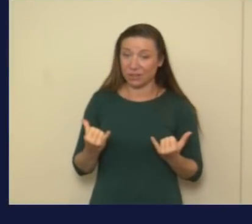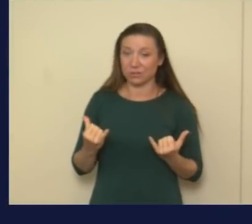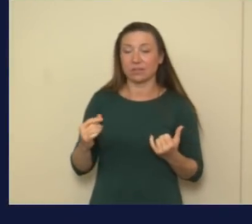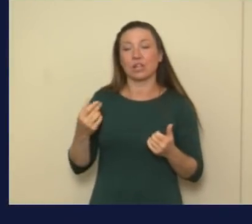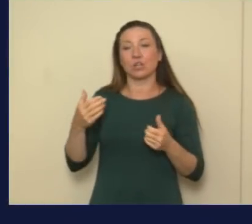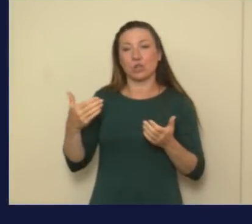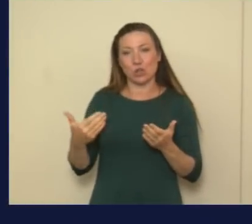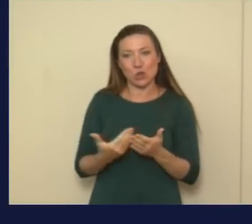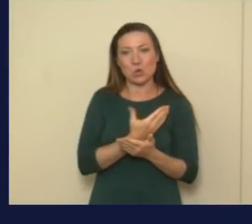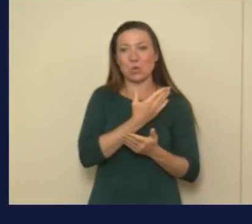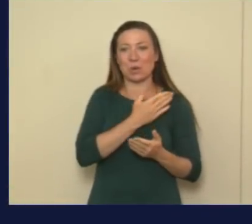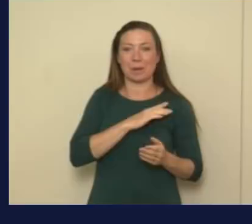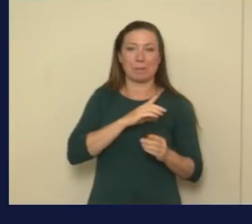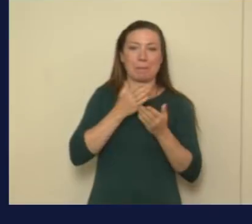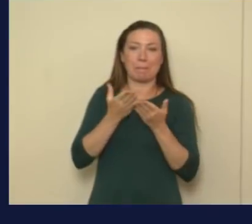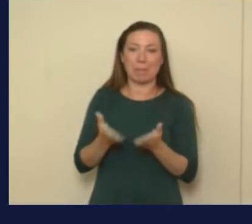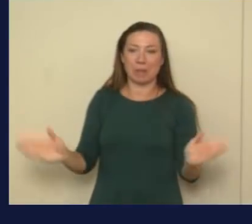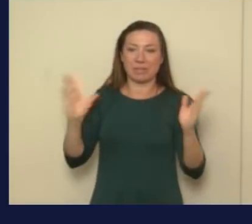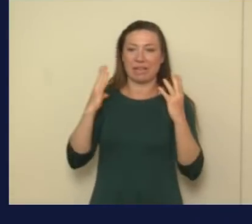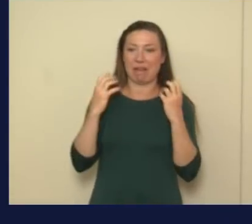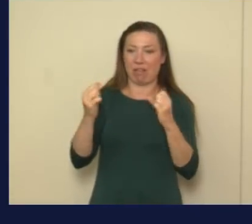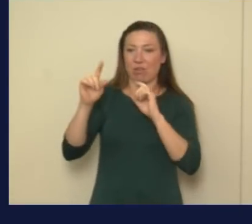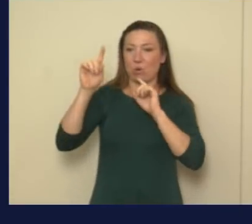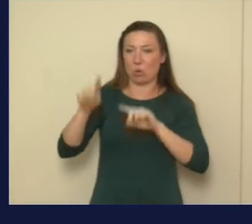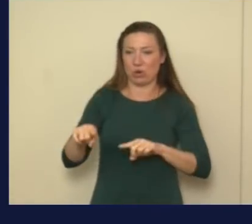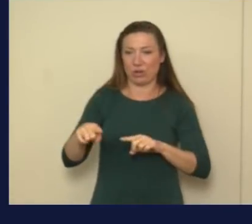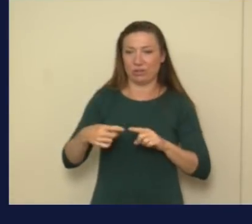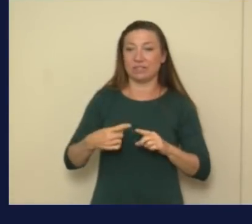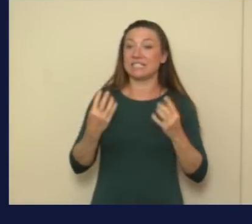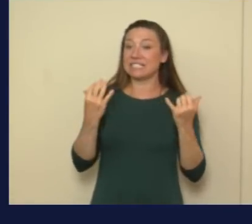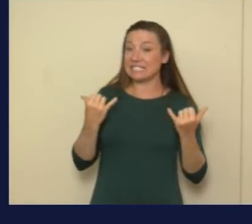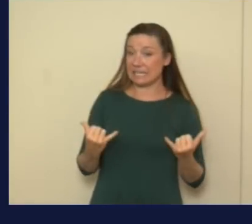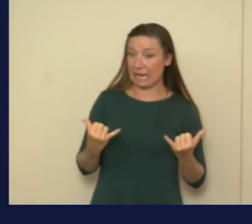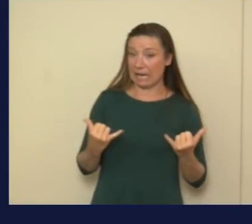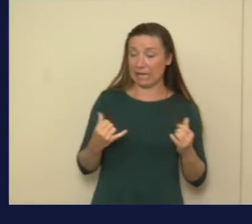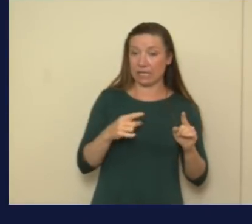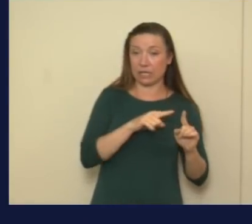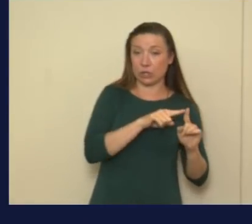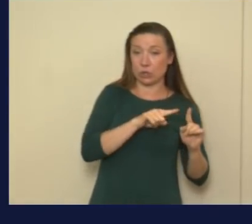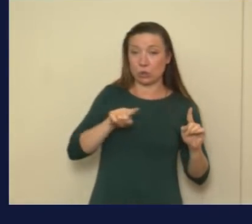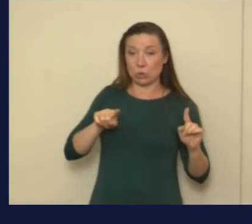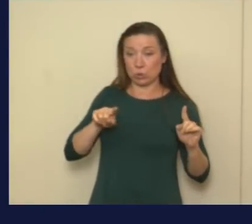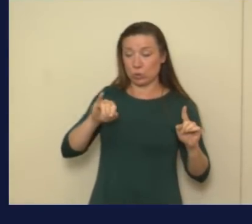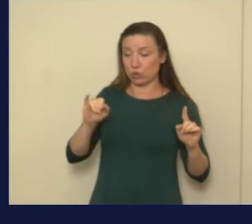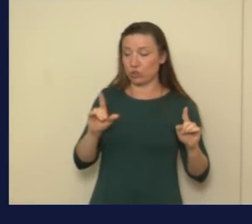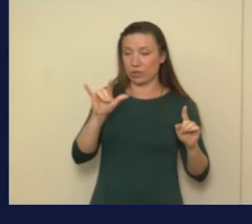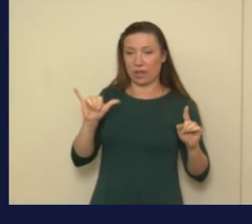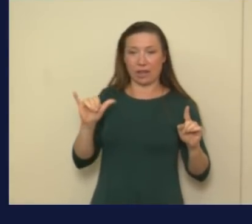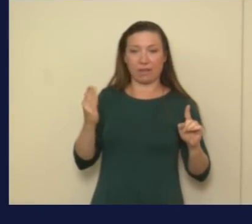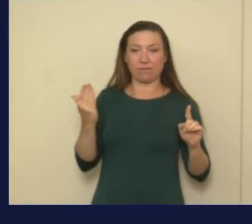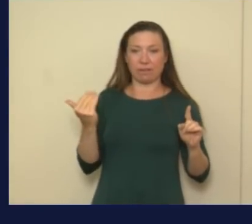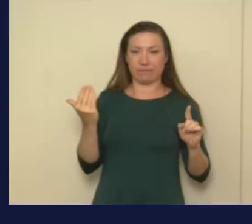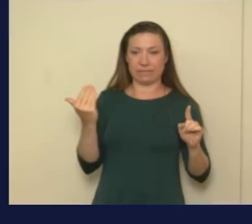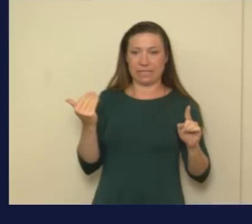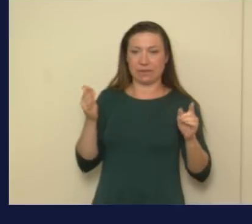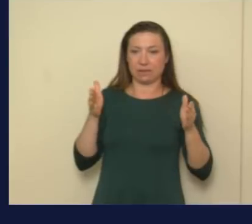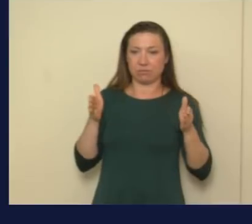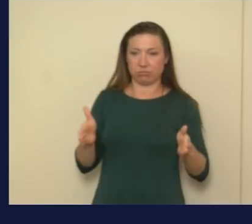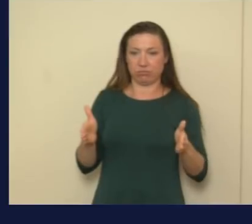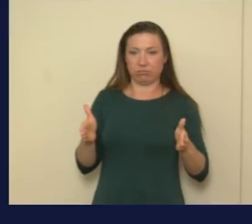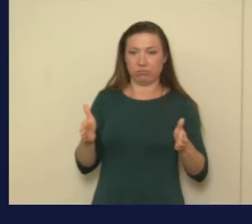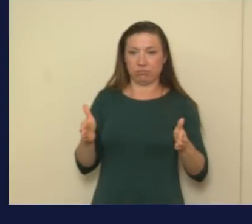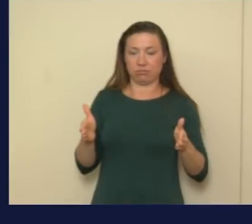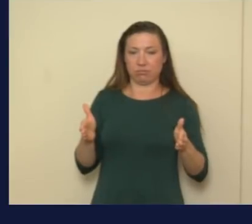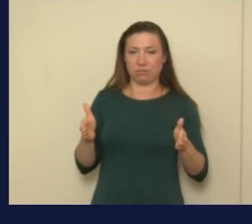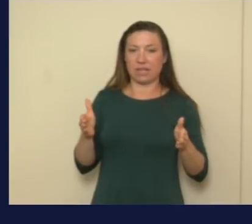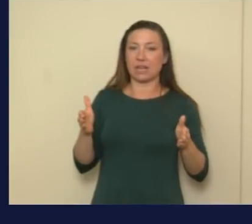So beginning today, notice it's for a couple of weeks, through July 15th, everything on